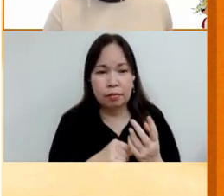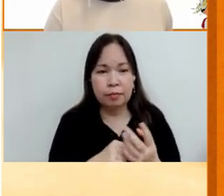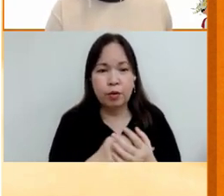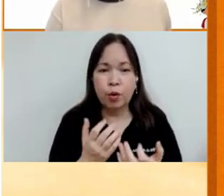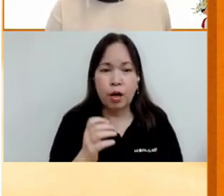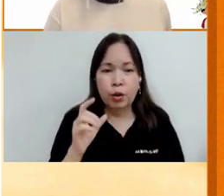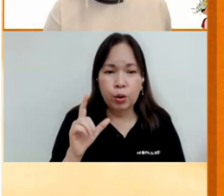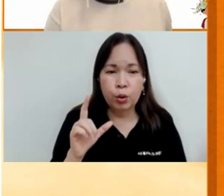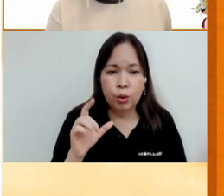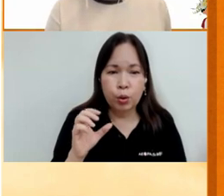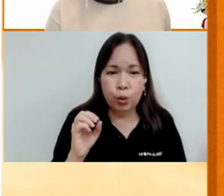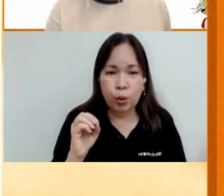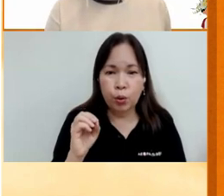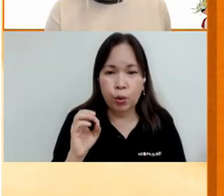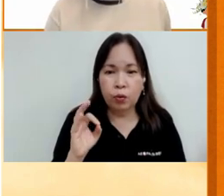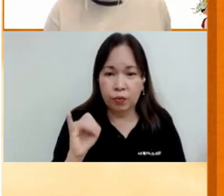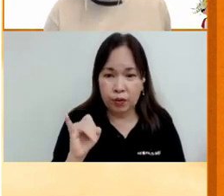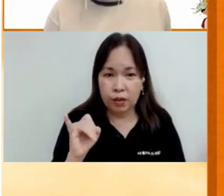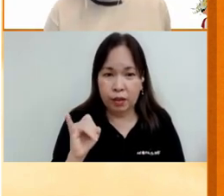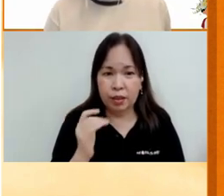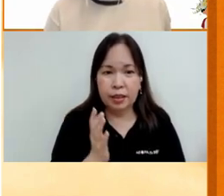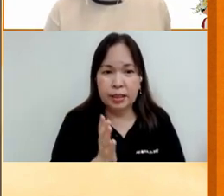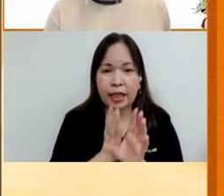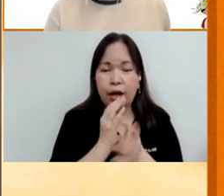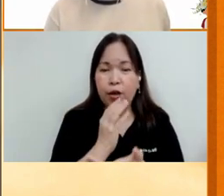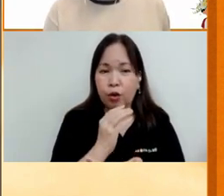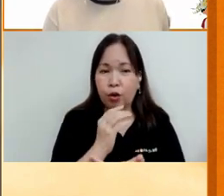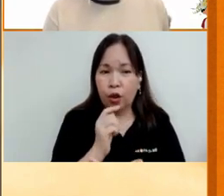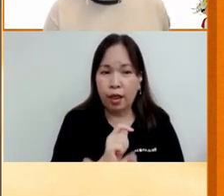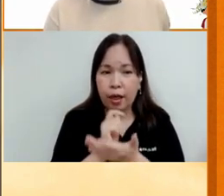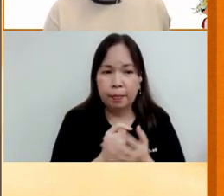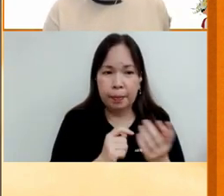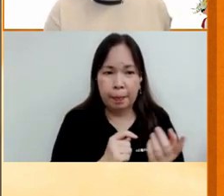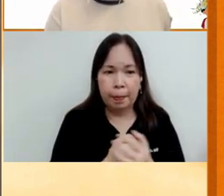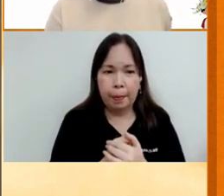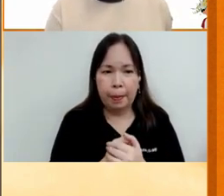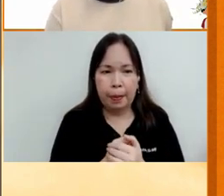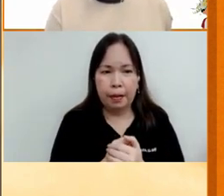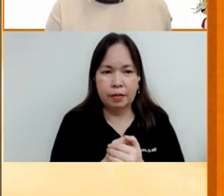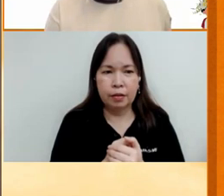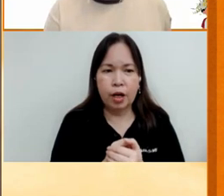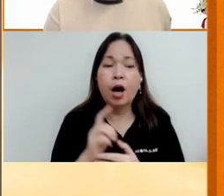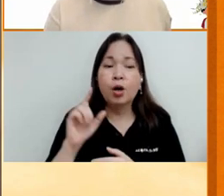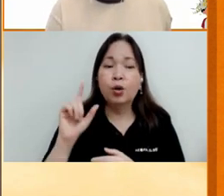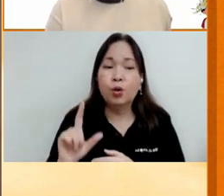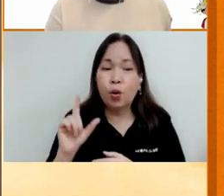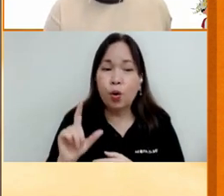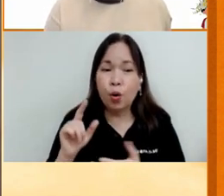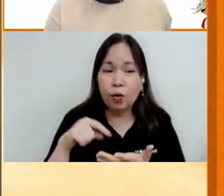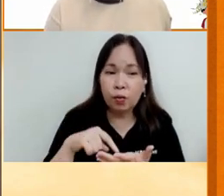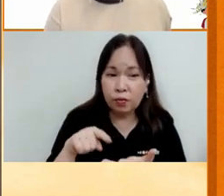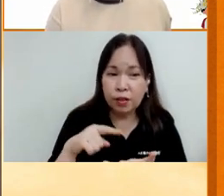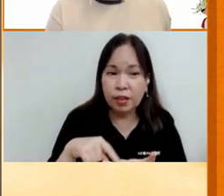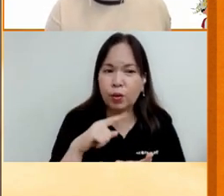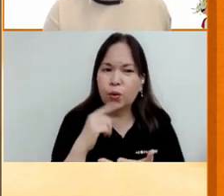psychotherapy, Circle of Hope has Kaloob. It's a low-fee psychotherapy service for underserved